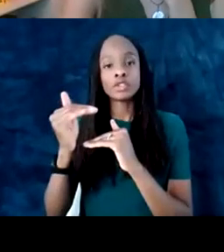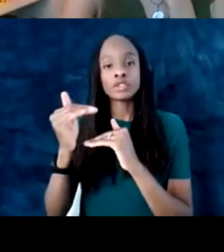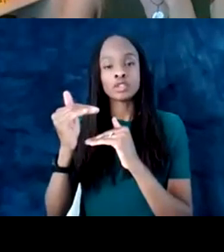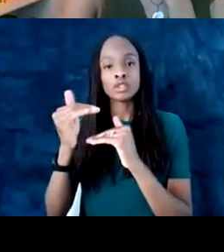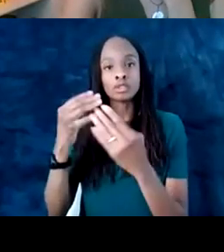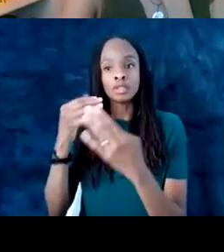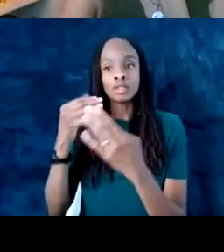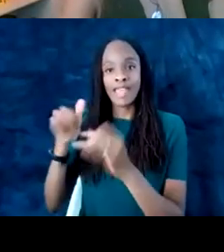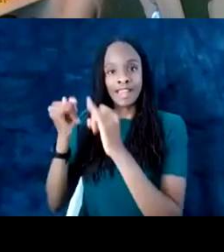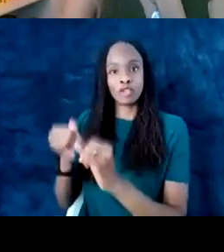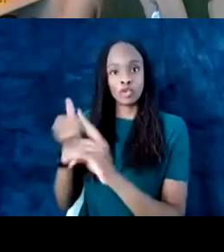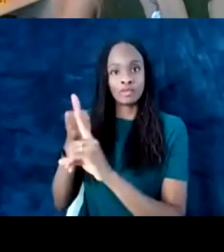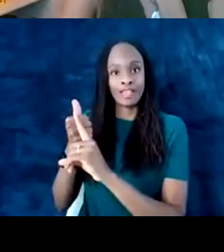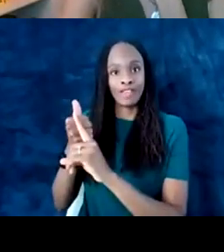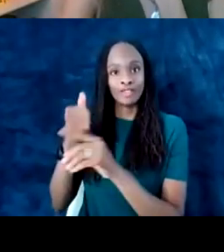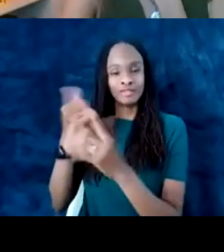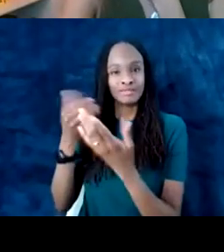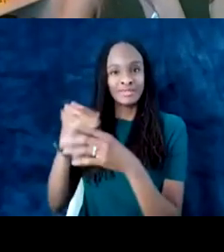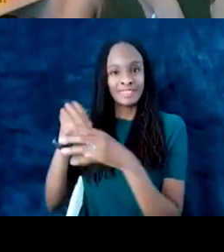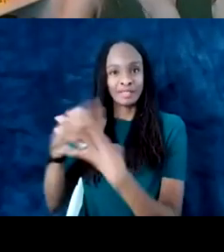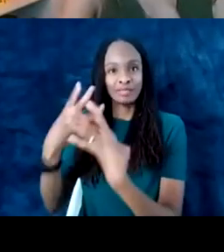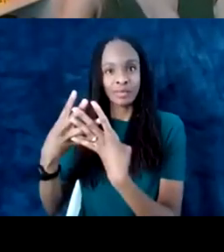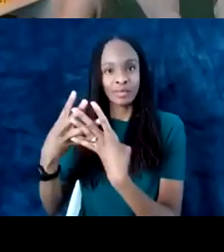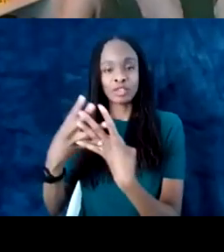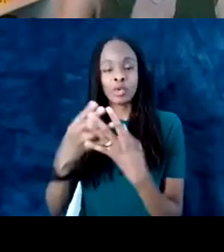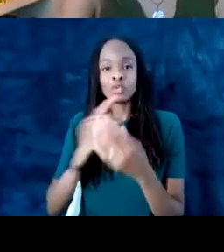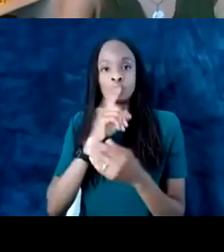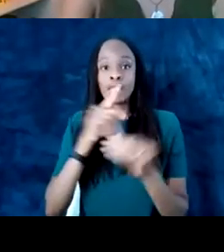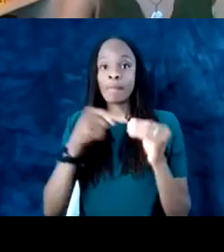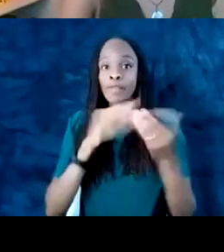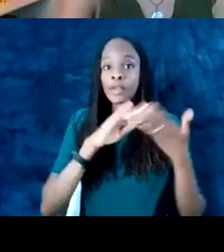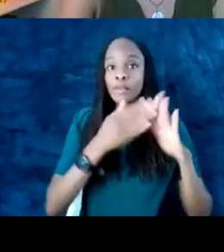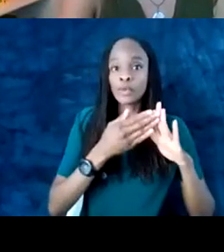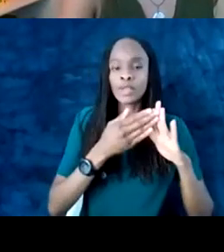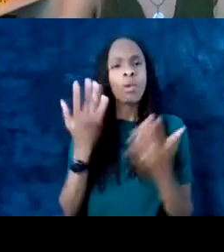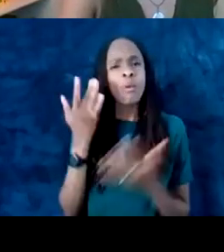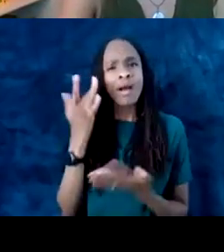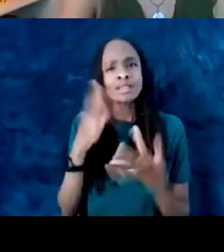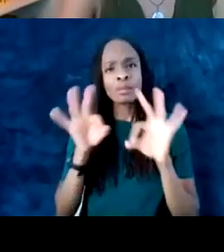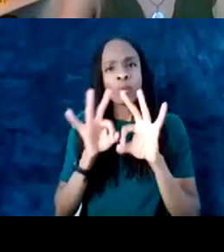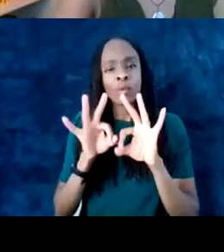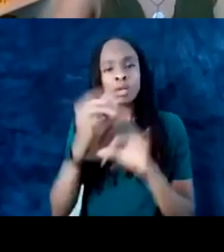incarcerated individuals themselves, but really broadly for the community. And it was important because what the